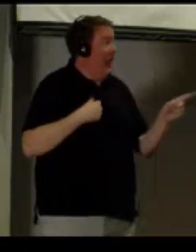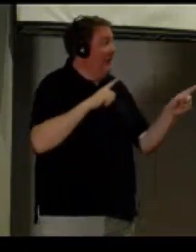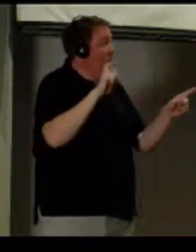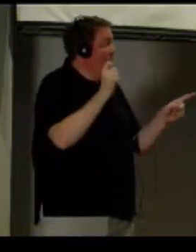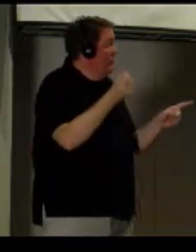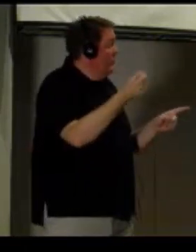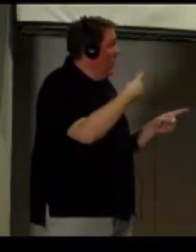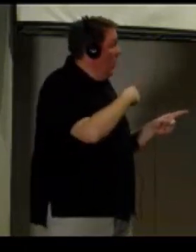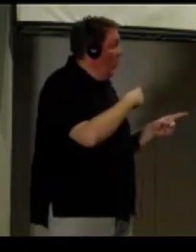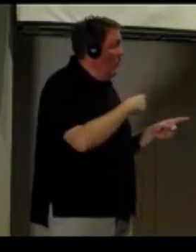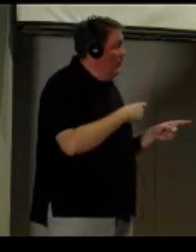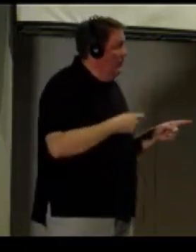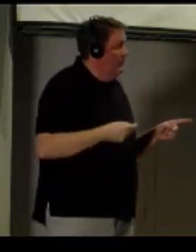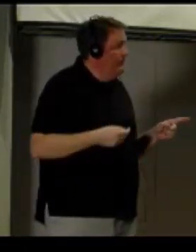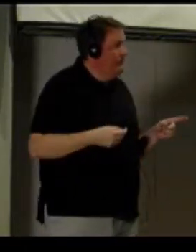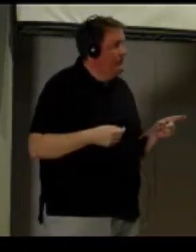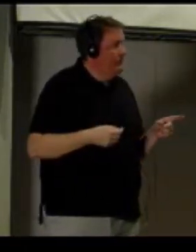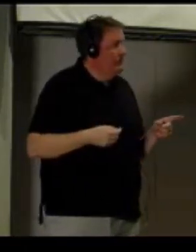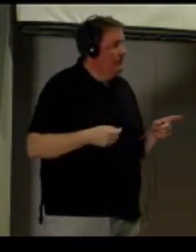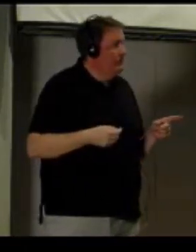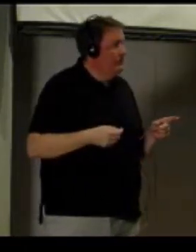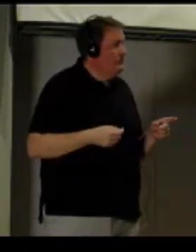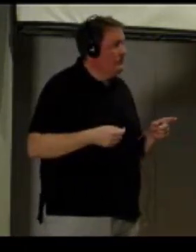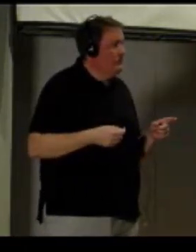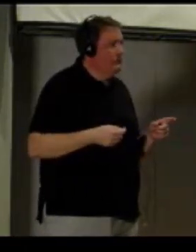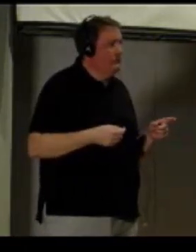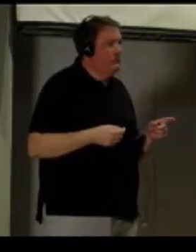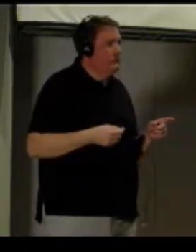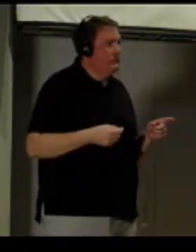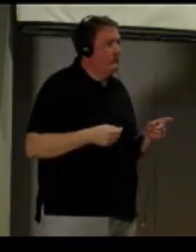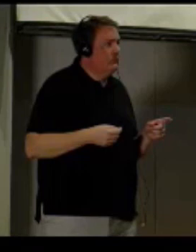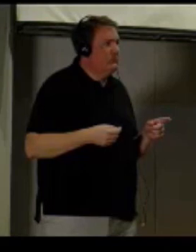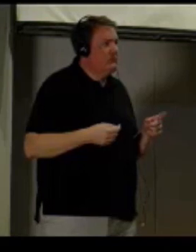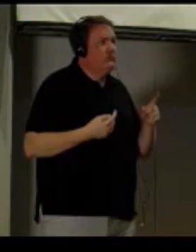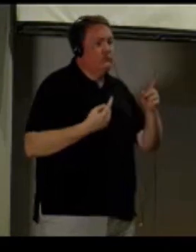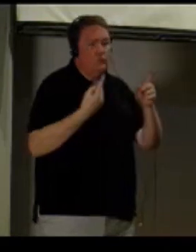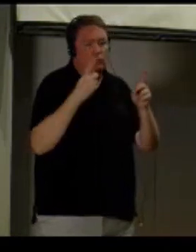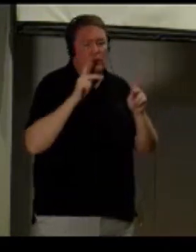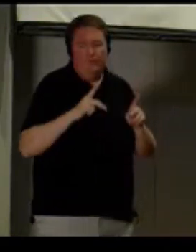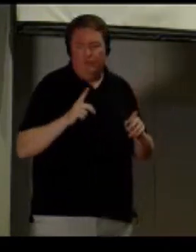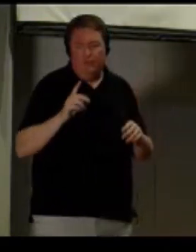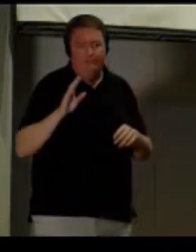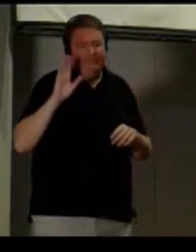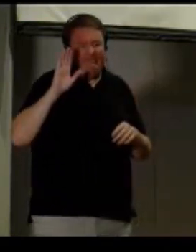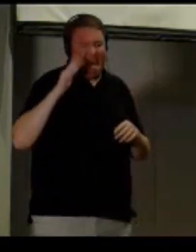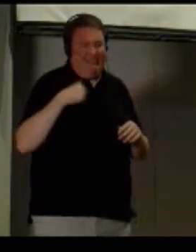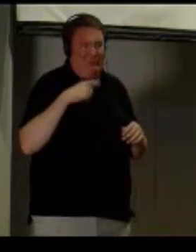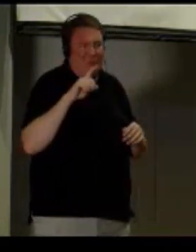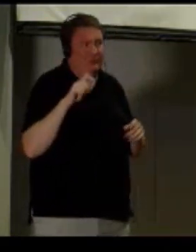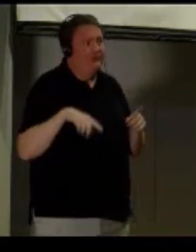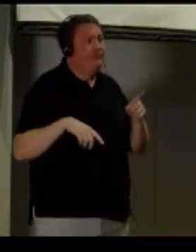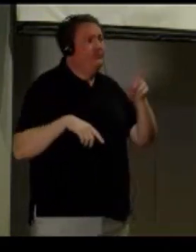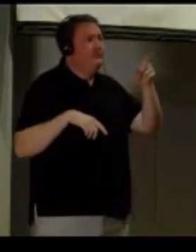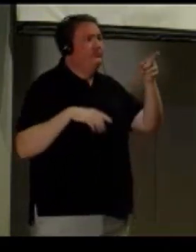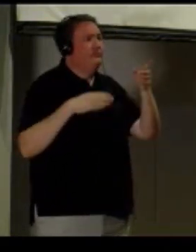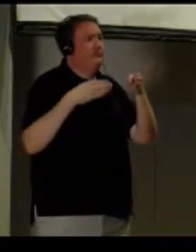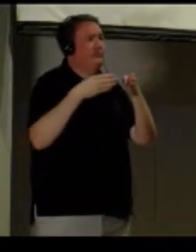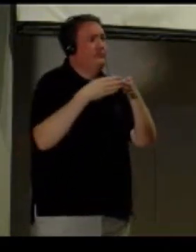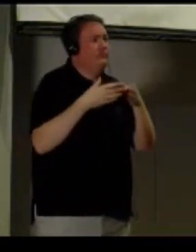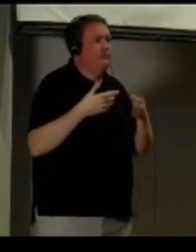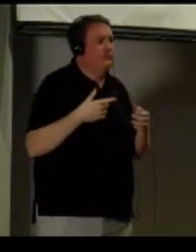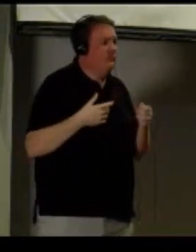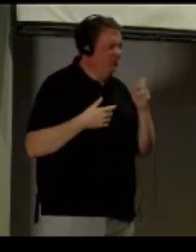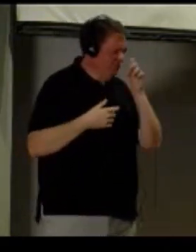go ahead. Okay, go ahead. Sorry. I'm interested in the process of curating the process